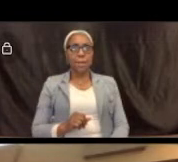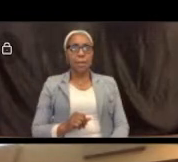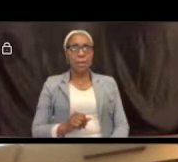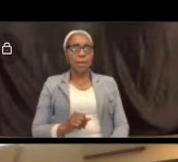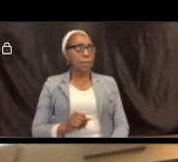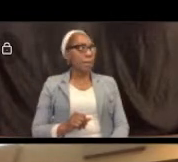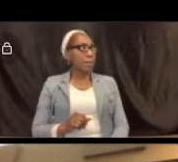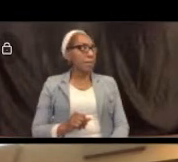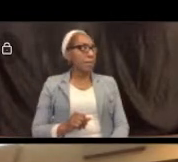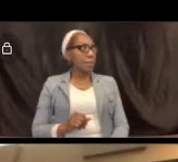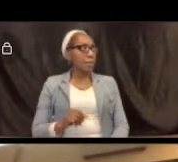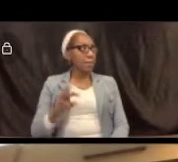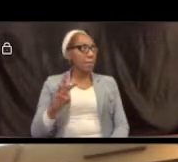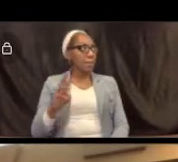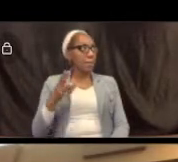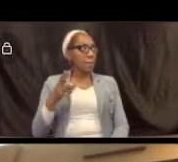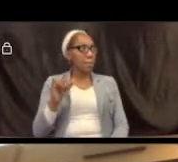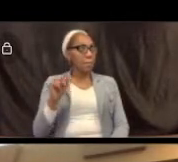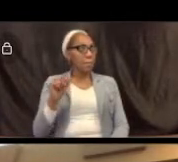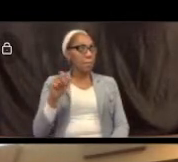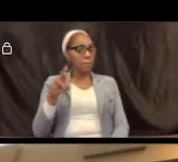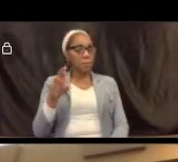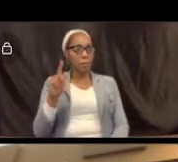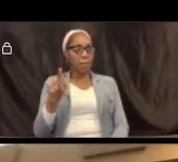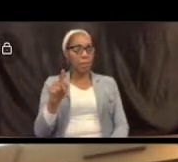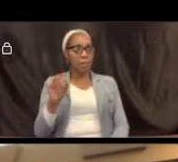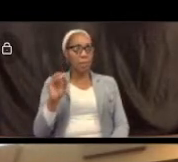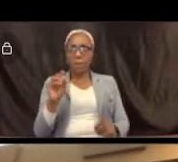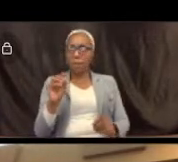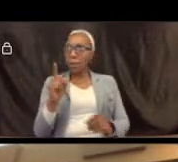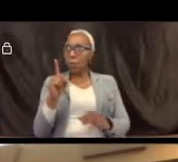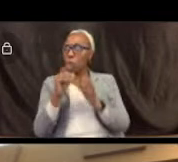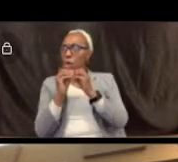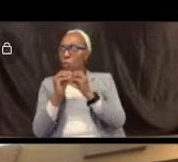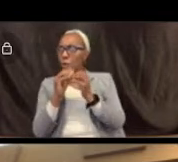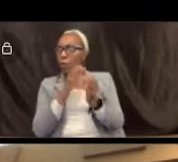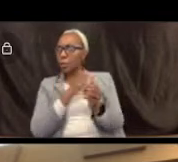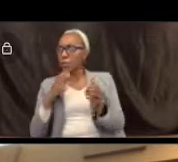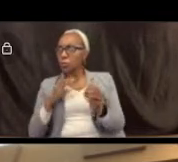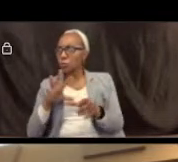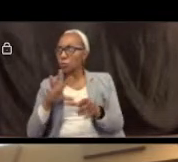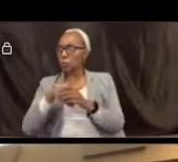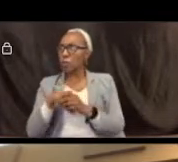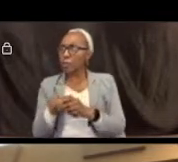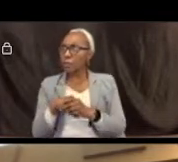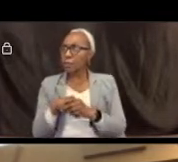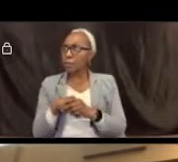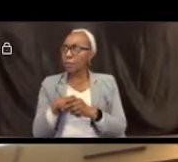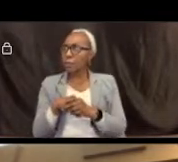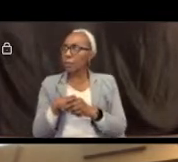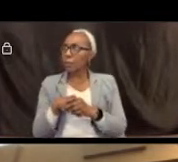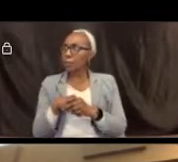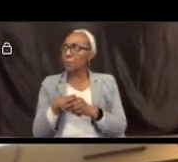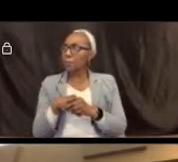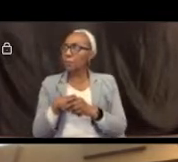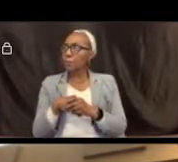motion fails. I think we had one more commissioner who joined.